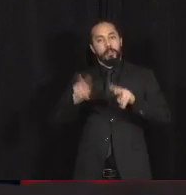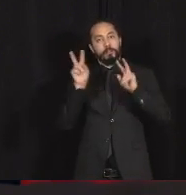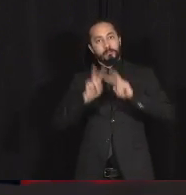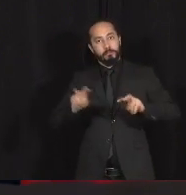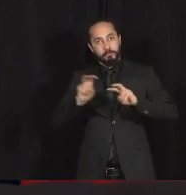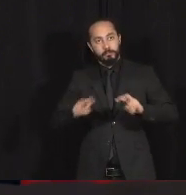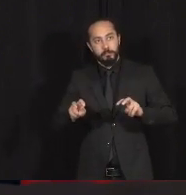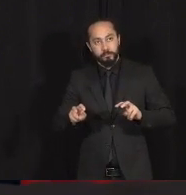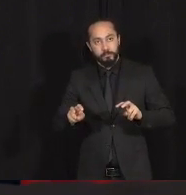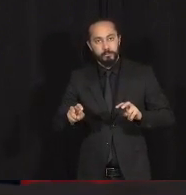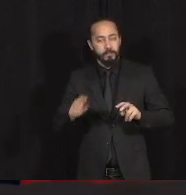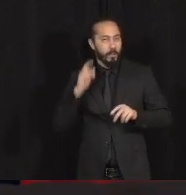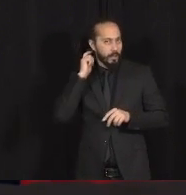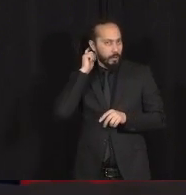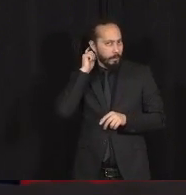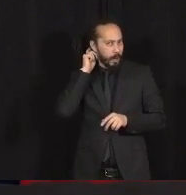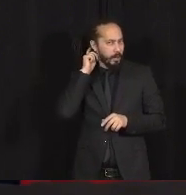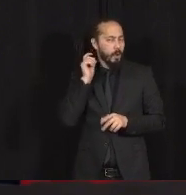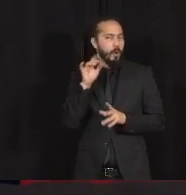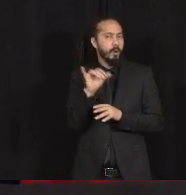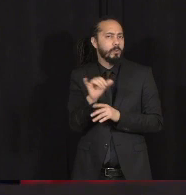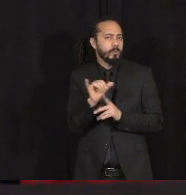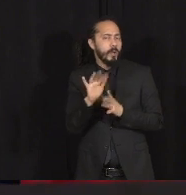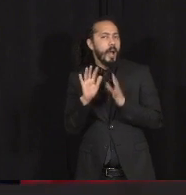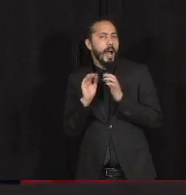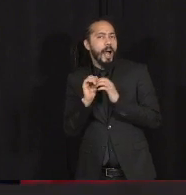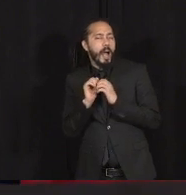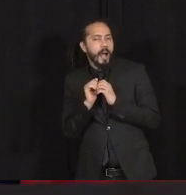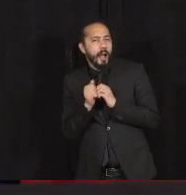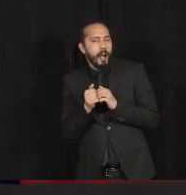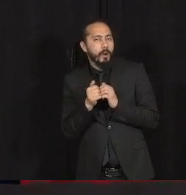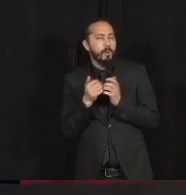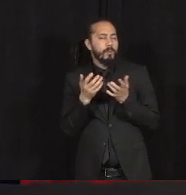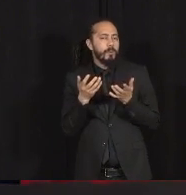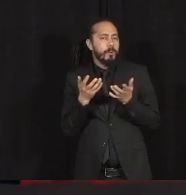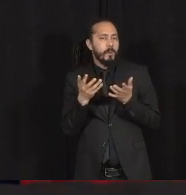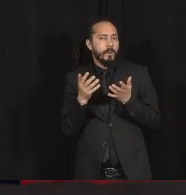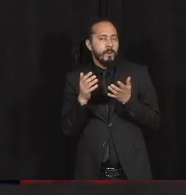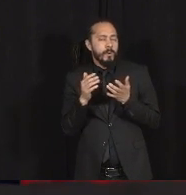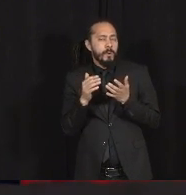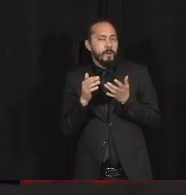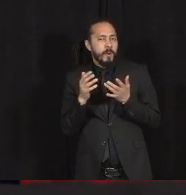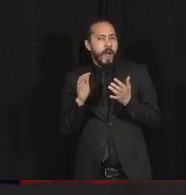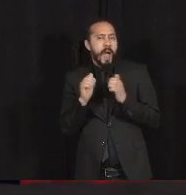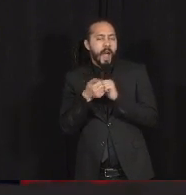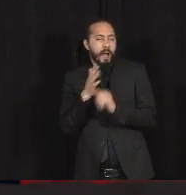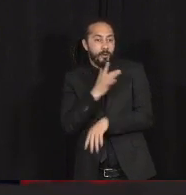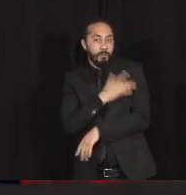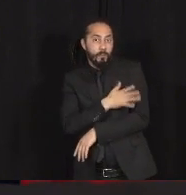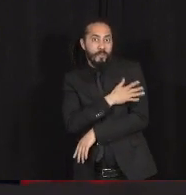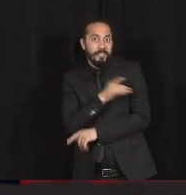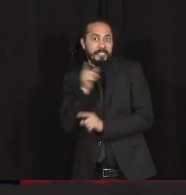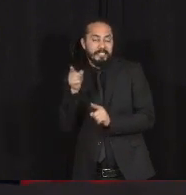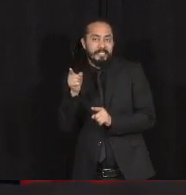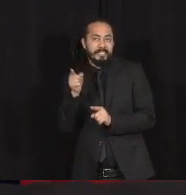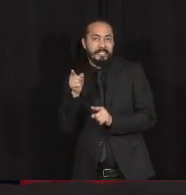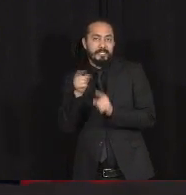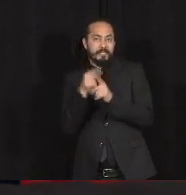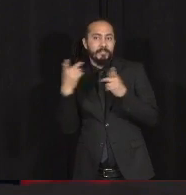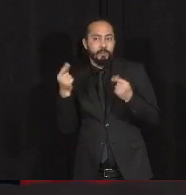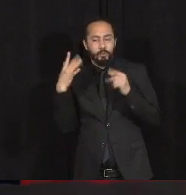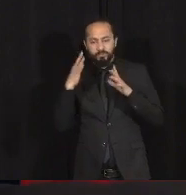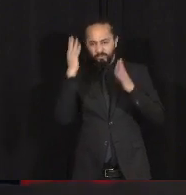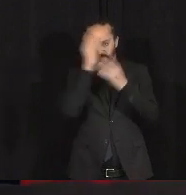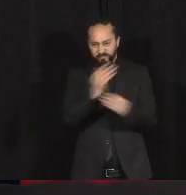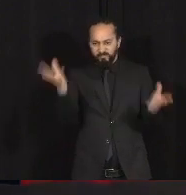How specifically can the province push that to the low end here of 3,000? Yeah,